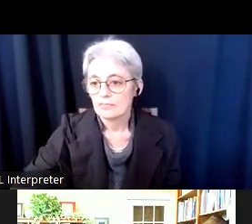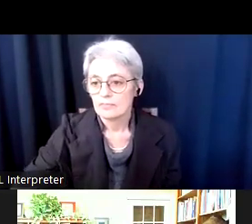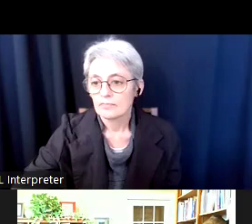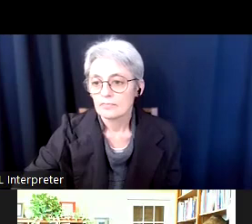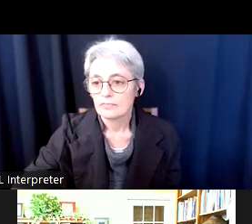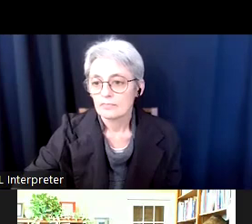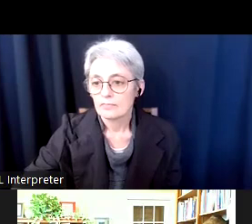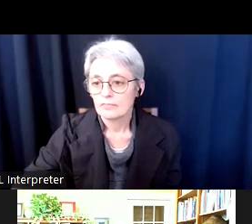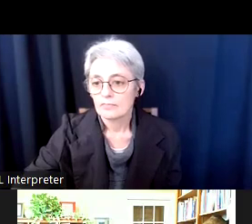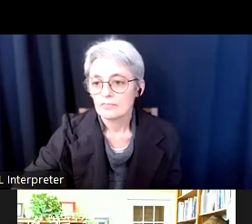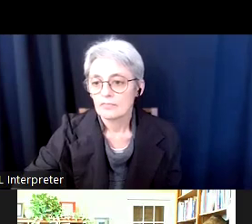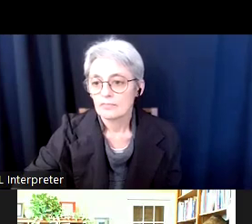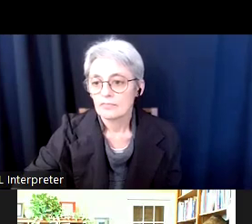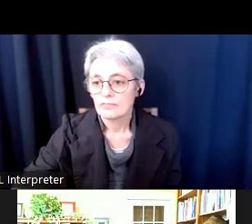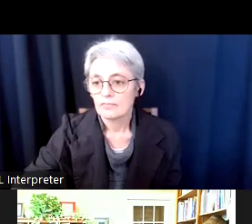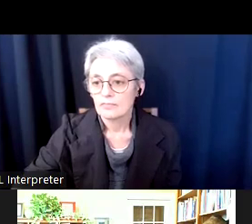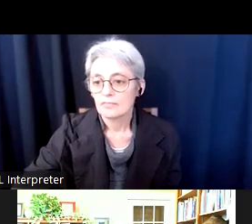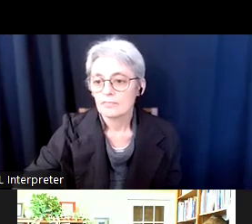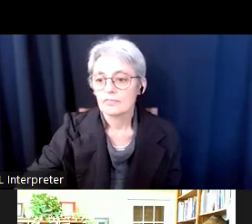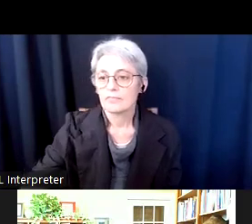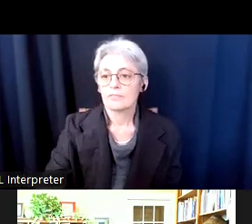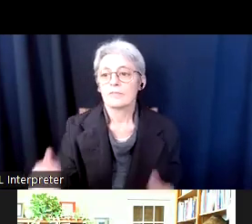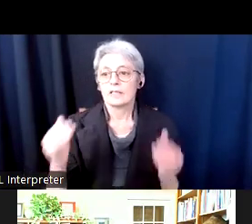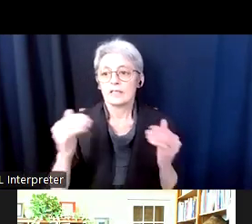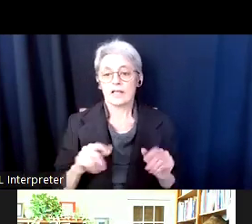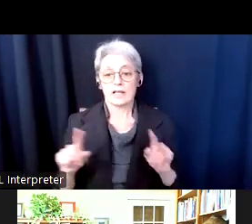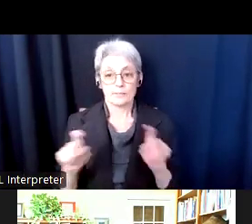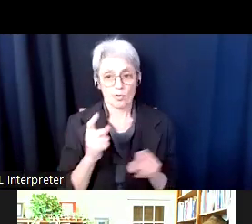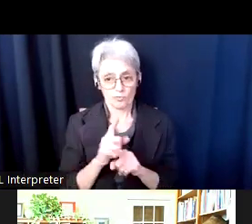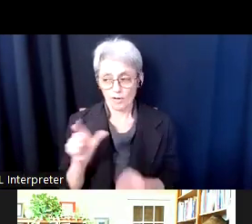Okay, now we need to go to the next poll. Is that right, Laura?